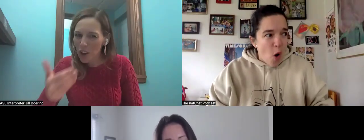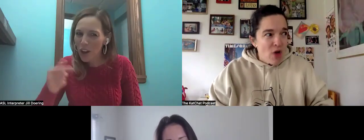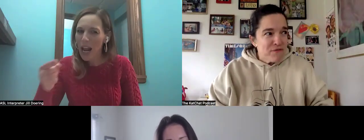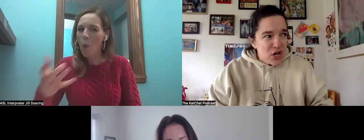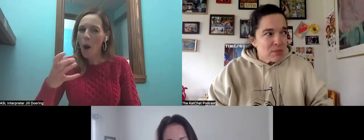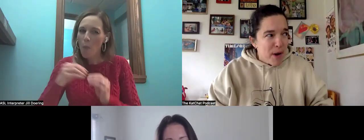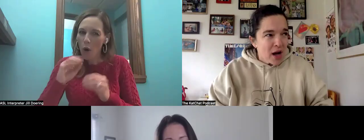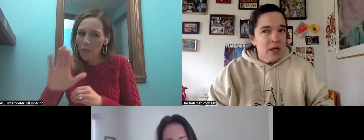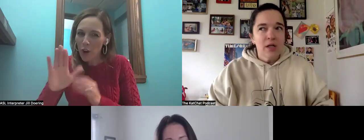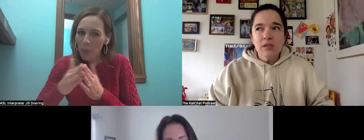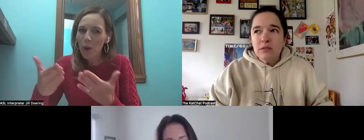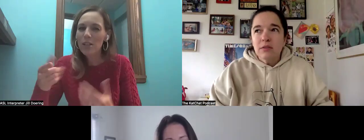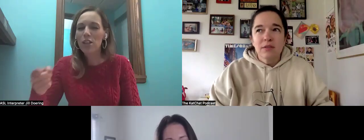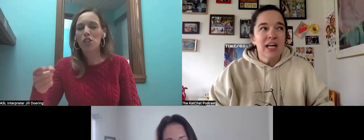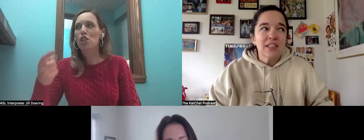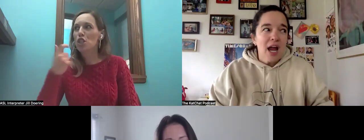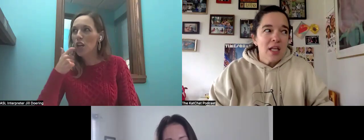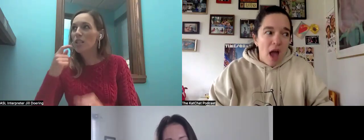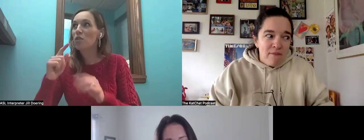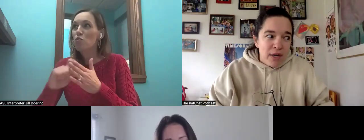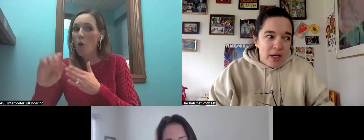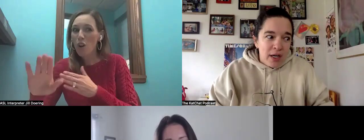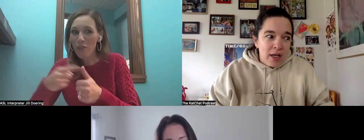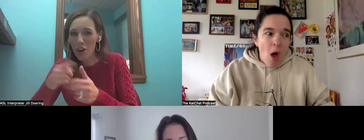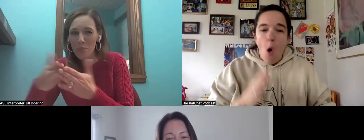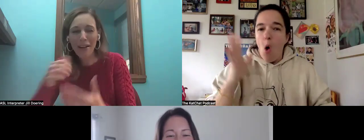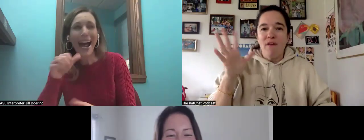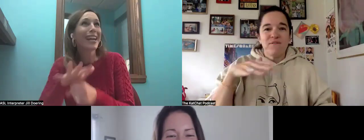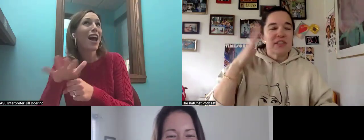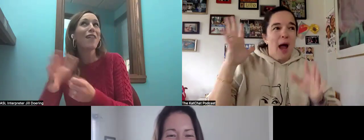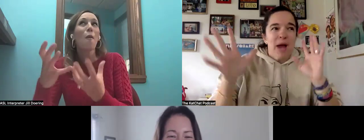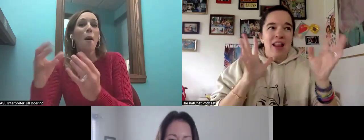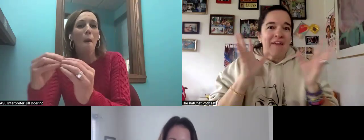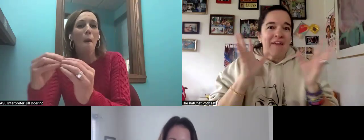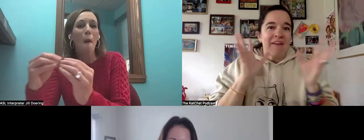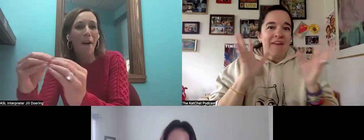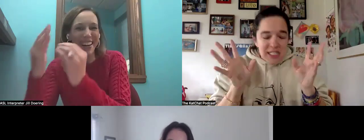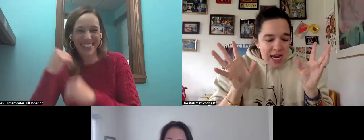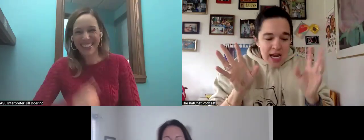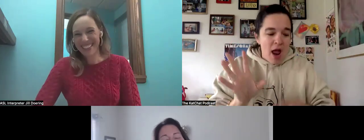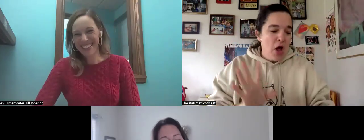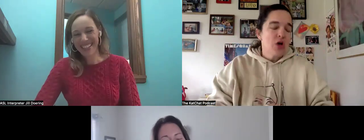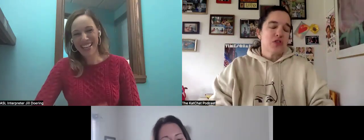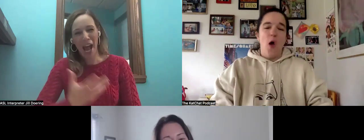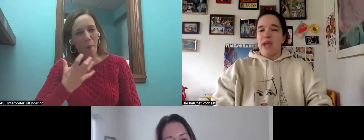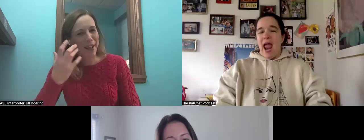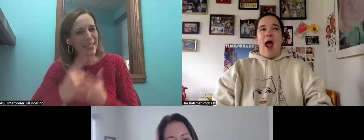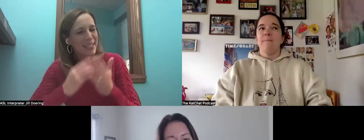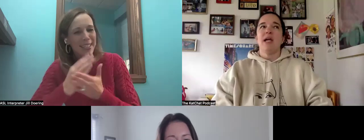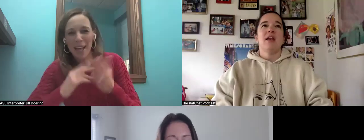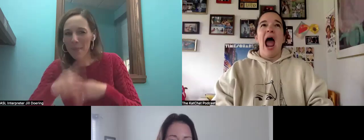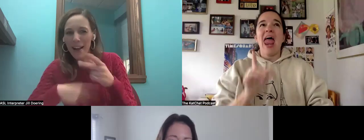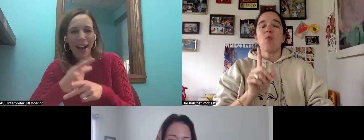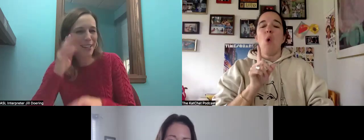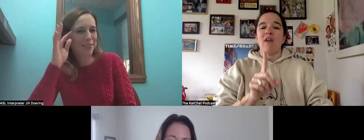just wrote her book. Oh, that's not enough. Or some kind of like fantasy. So yeah,